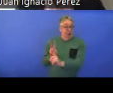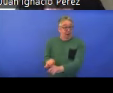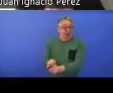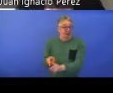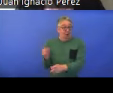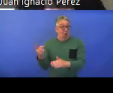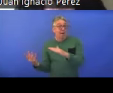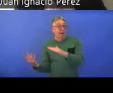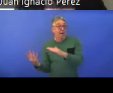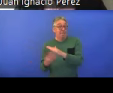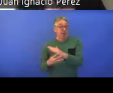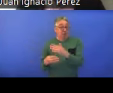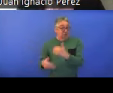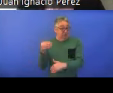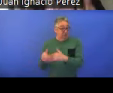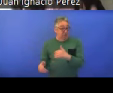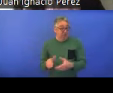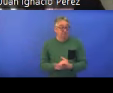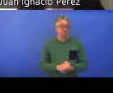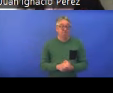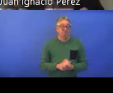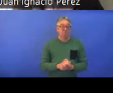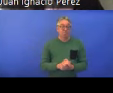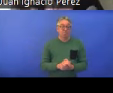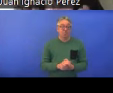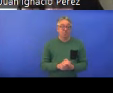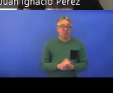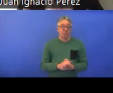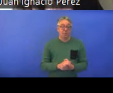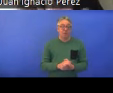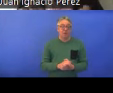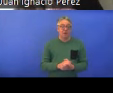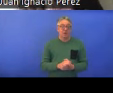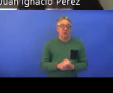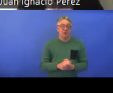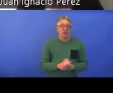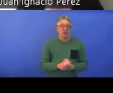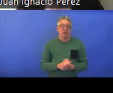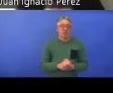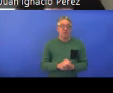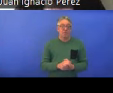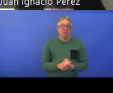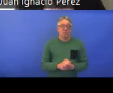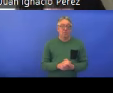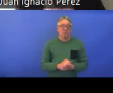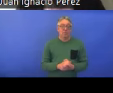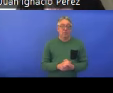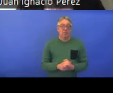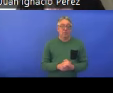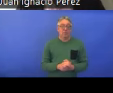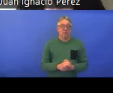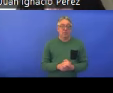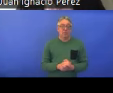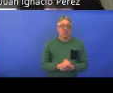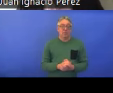disabilities generally. Of course, not entering into the at this point on the specific definitions of each